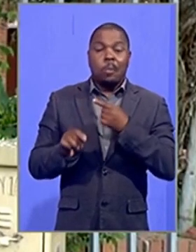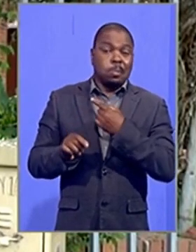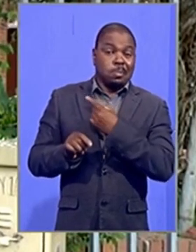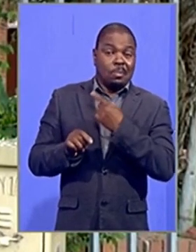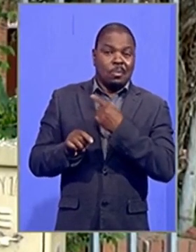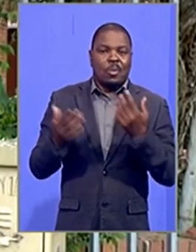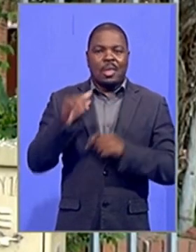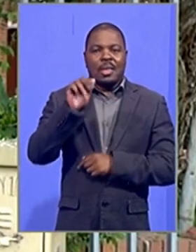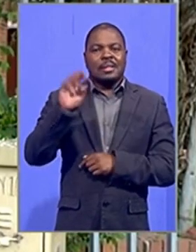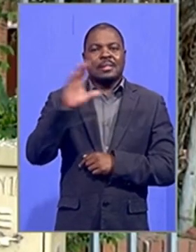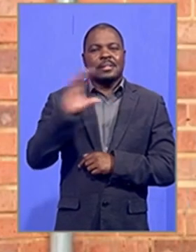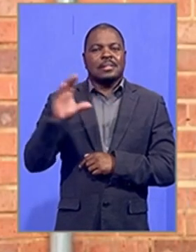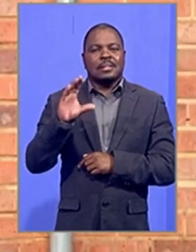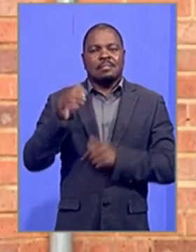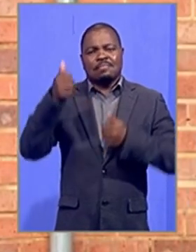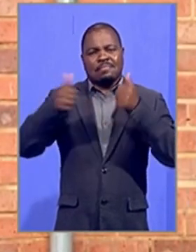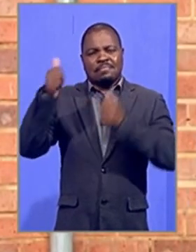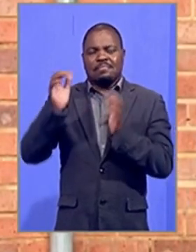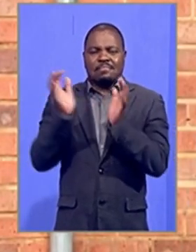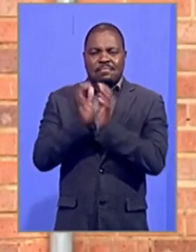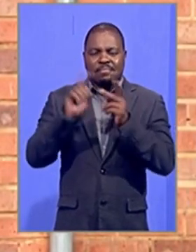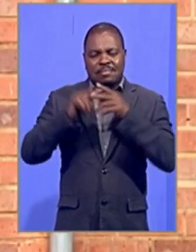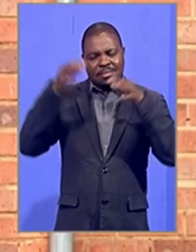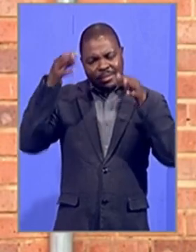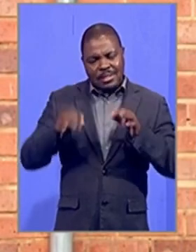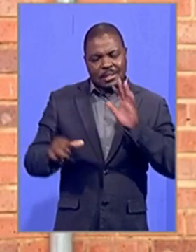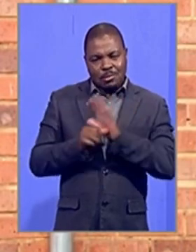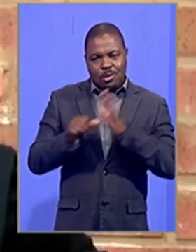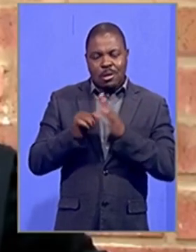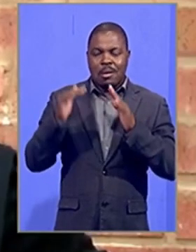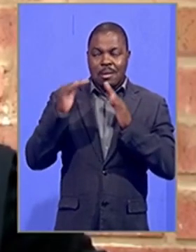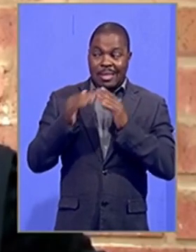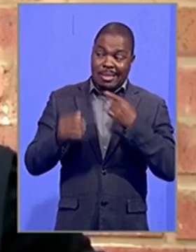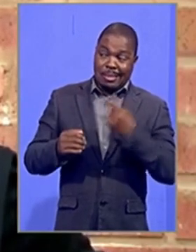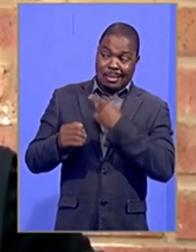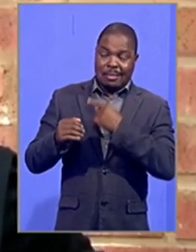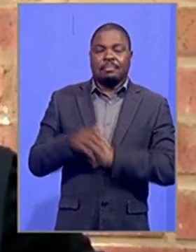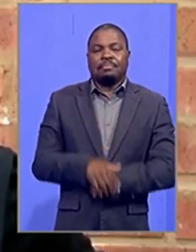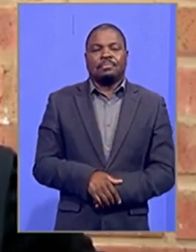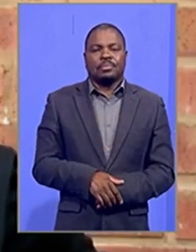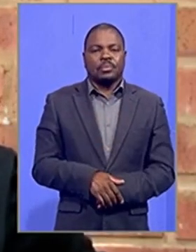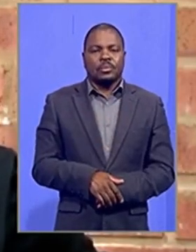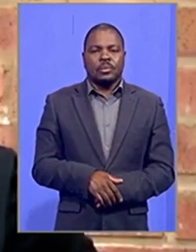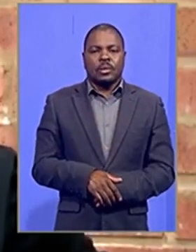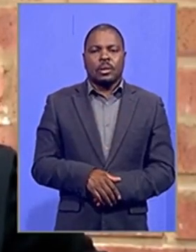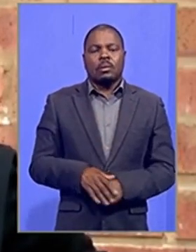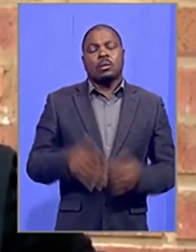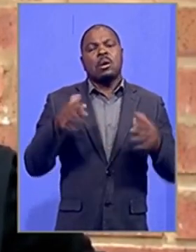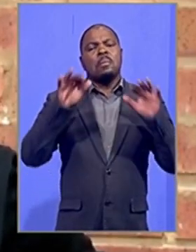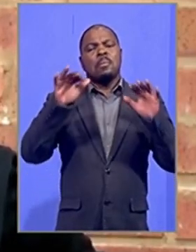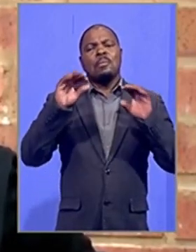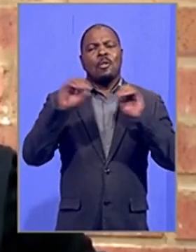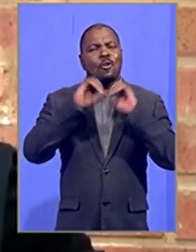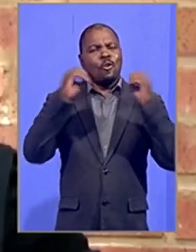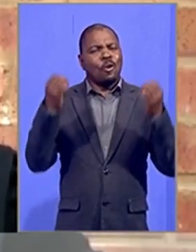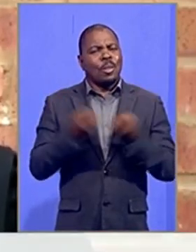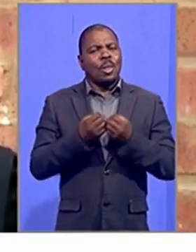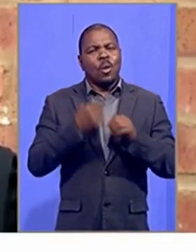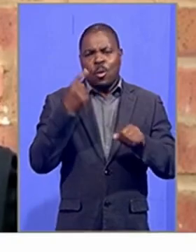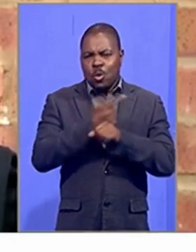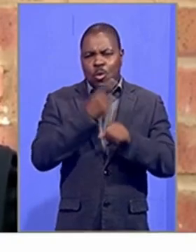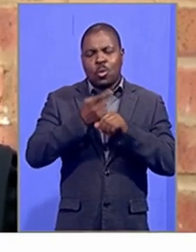ba ANC ebile ho nkuwa dipeto tsa bohlokwa jwale ka mokgatlo wa batho re dula re